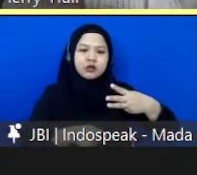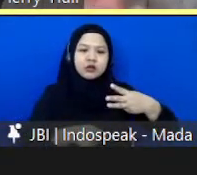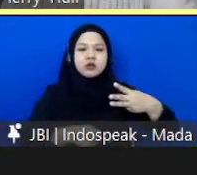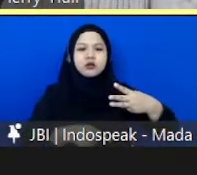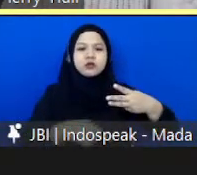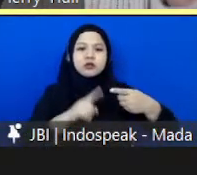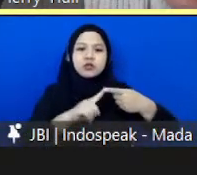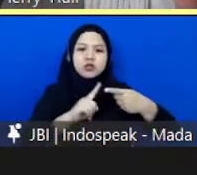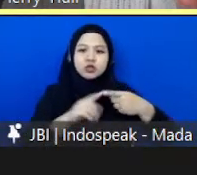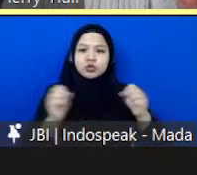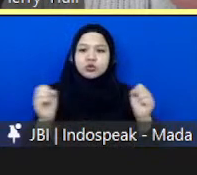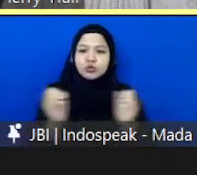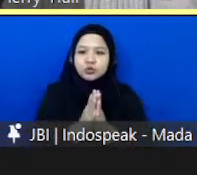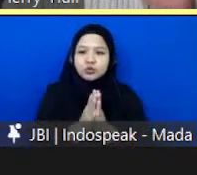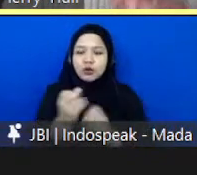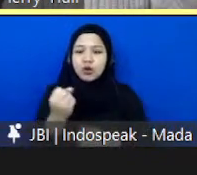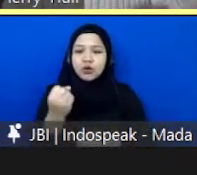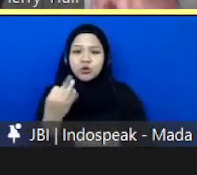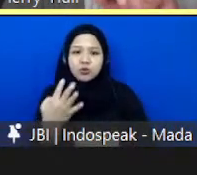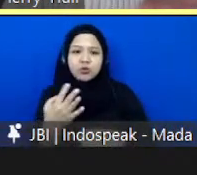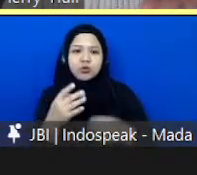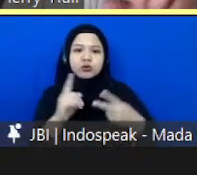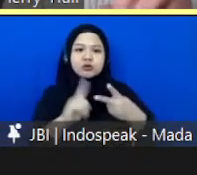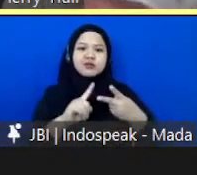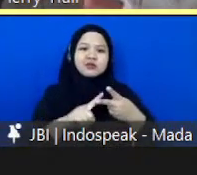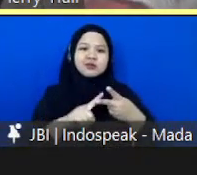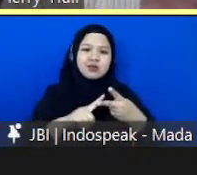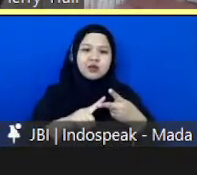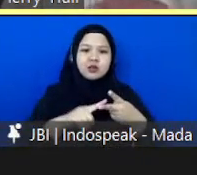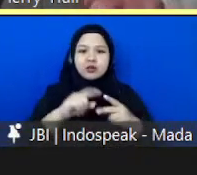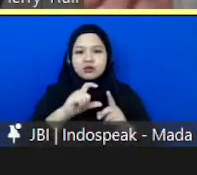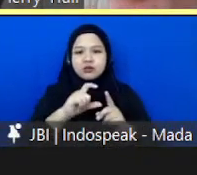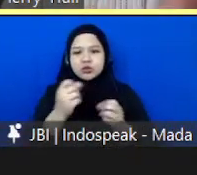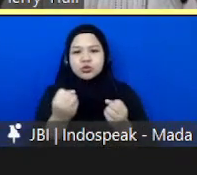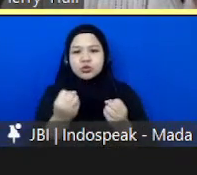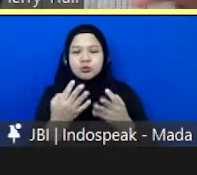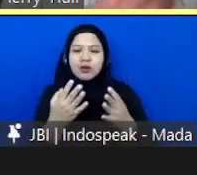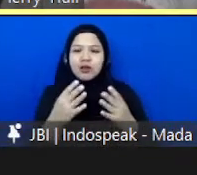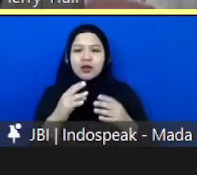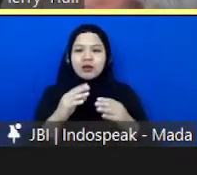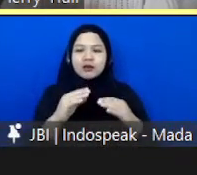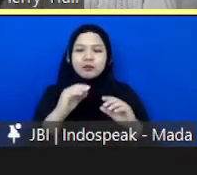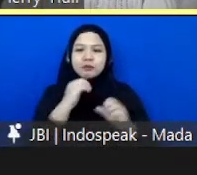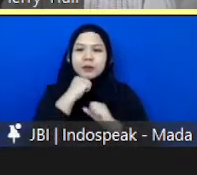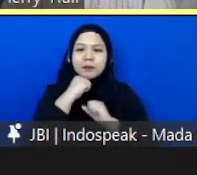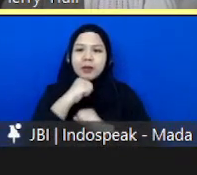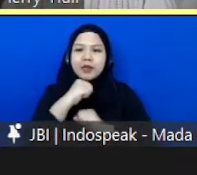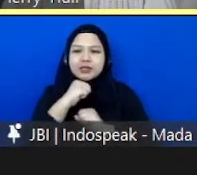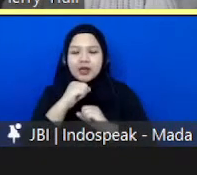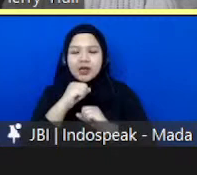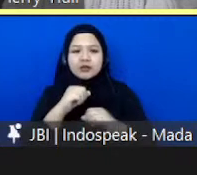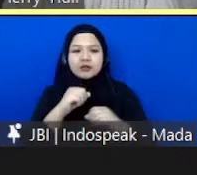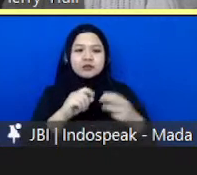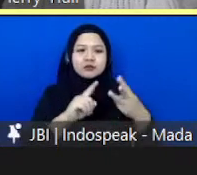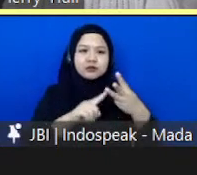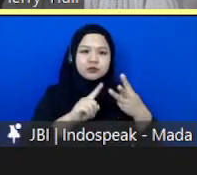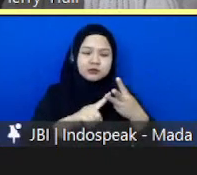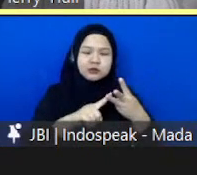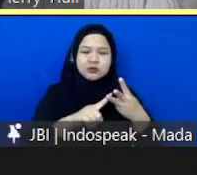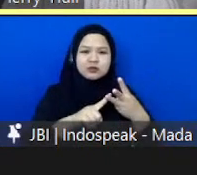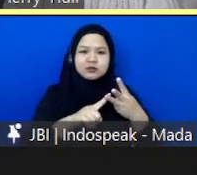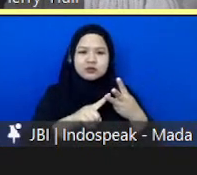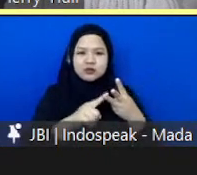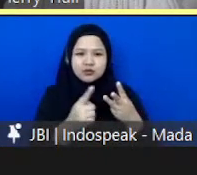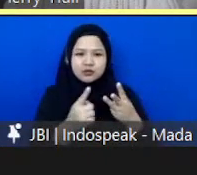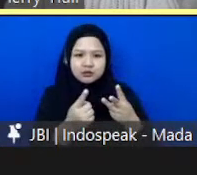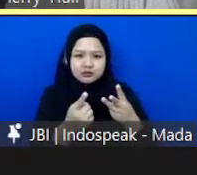numbers of denominators and numerators in order to understand population.